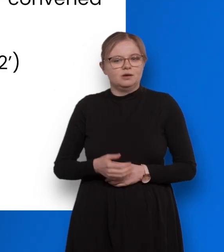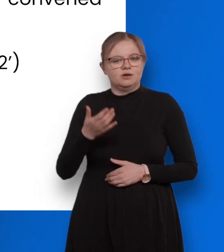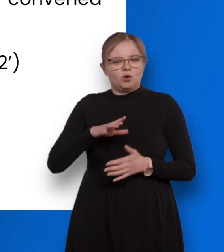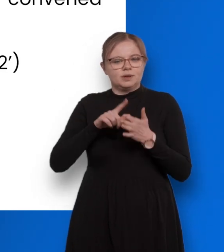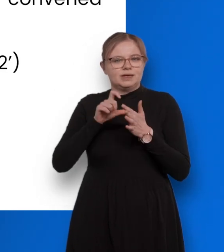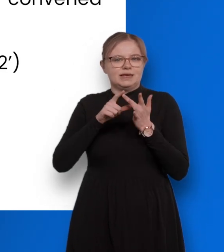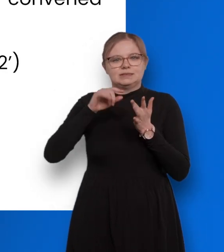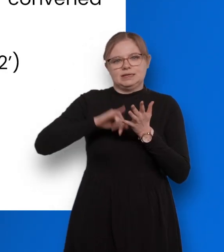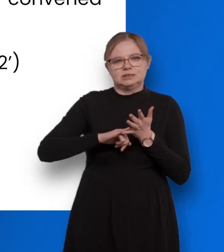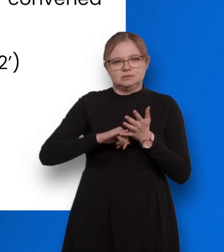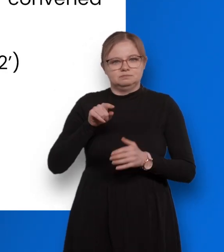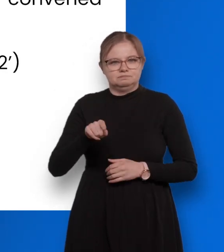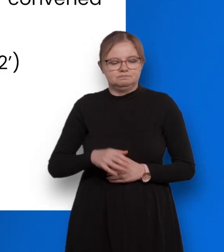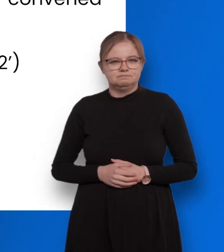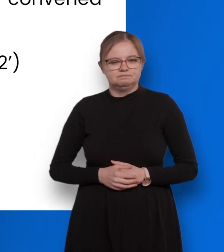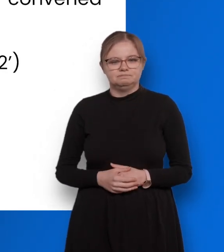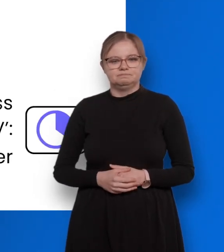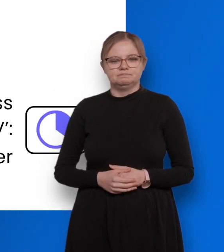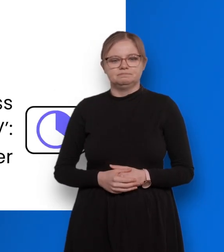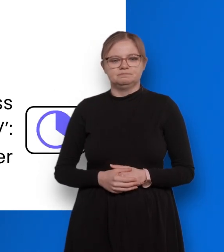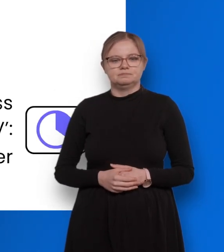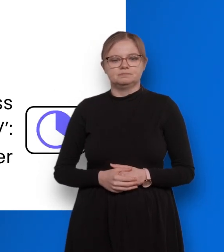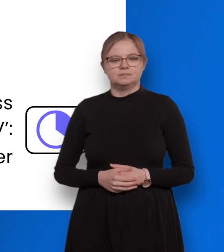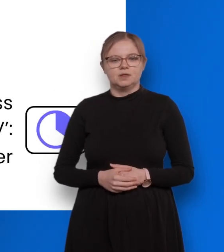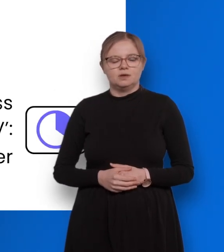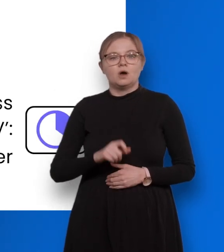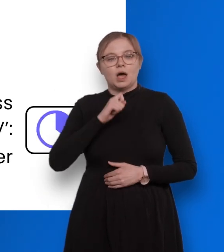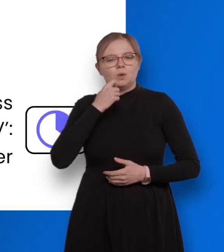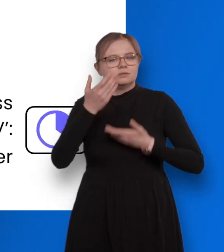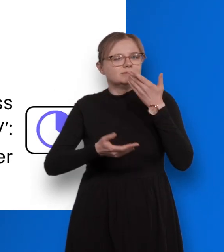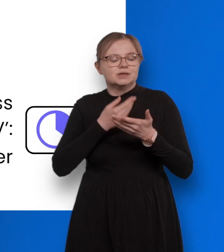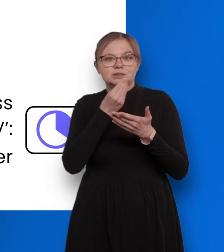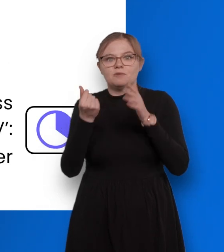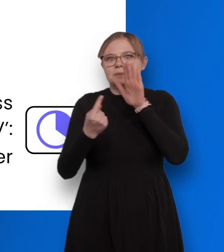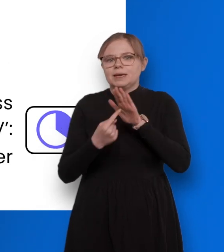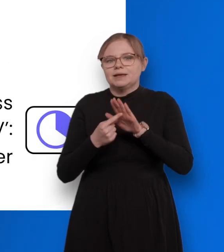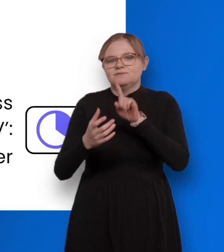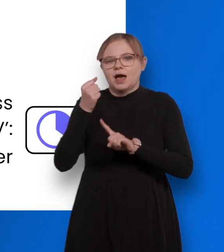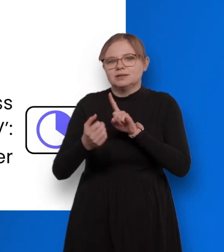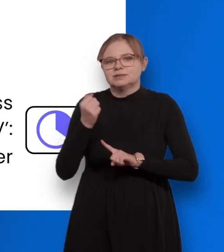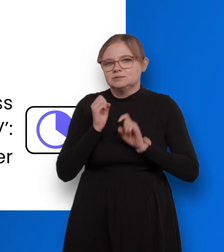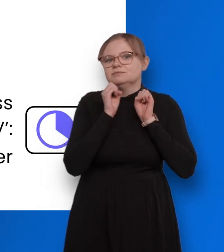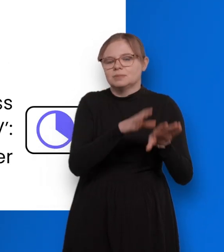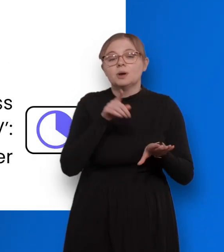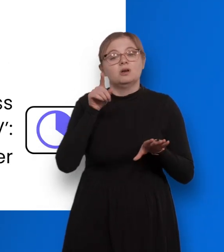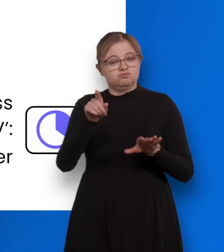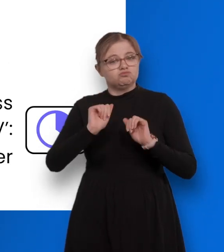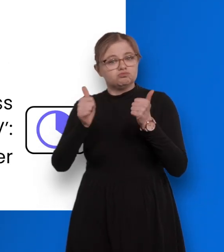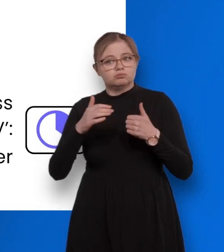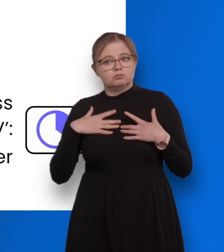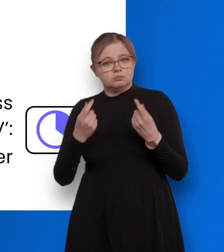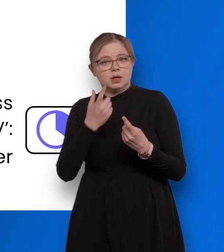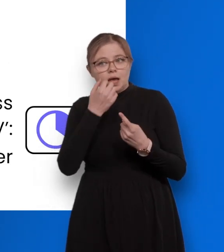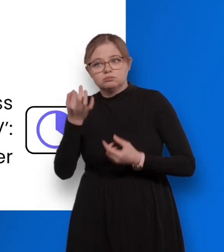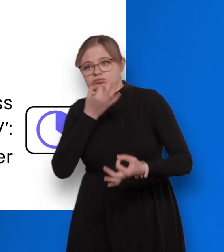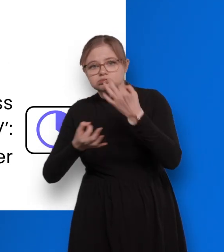Inclusion in Science. Next slide, please. So I'm going to run through some of the high-level findings, but again, you're welcome to ask